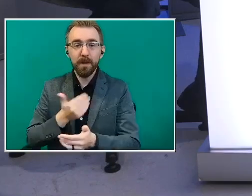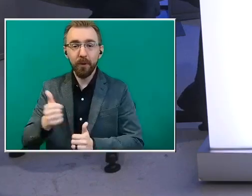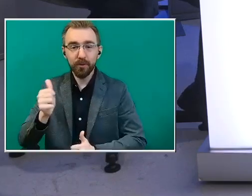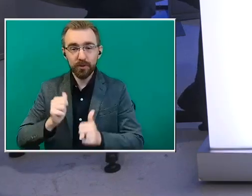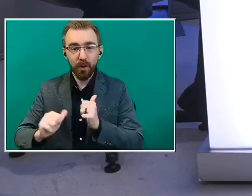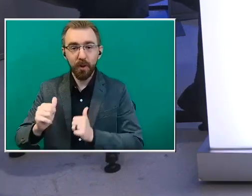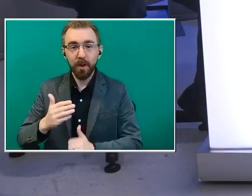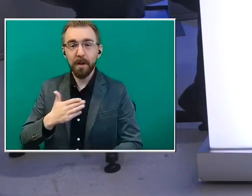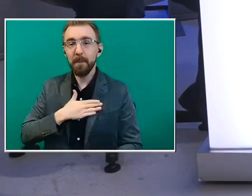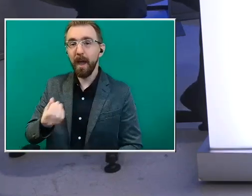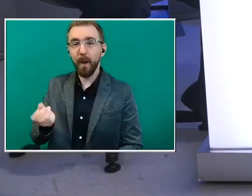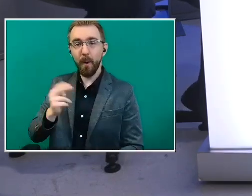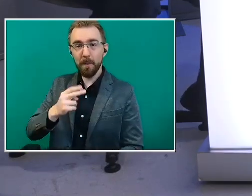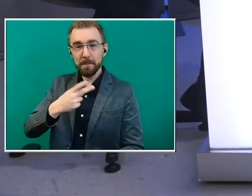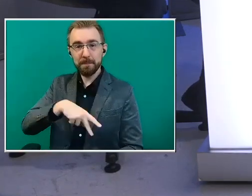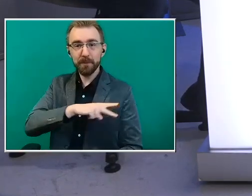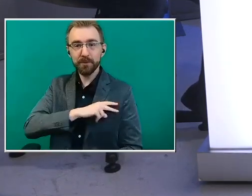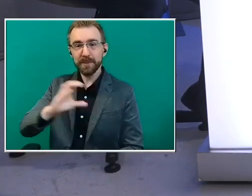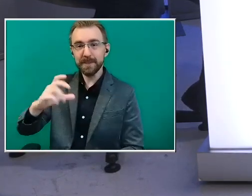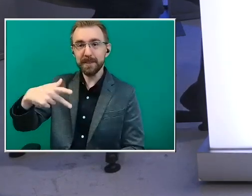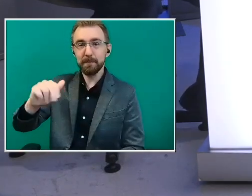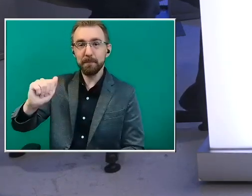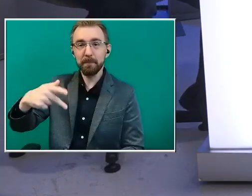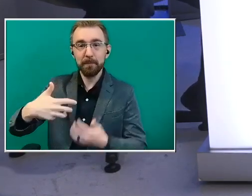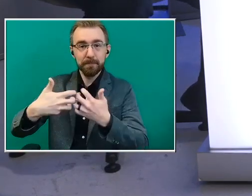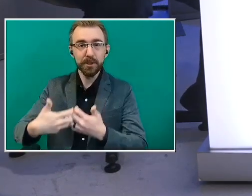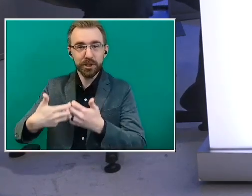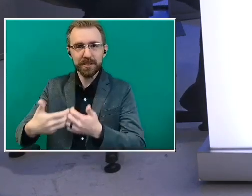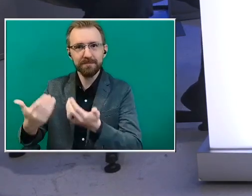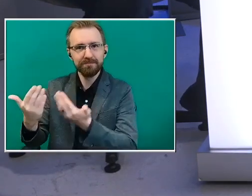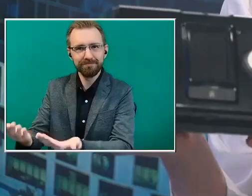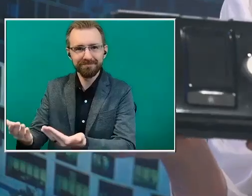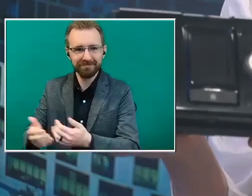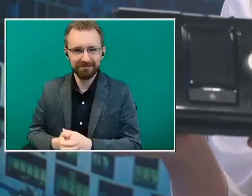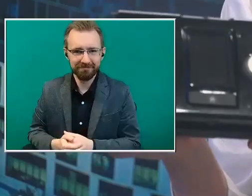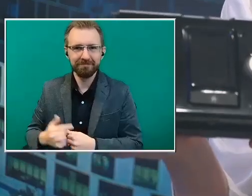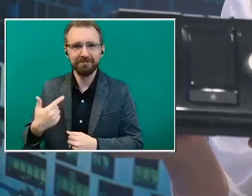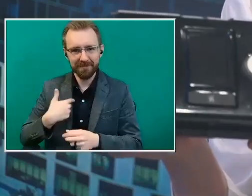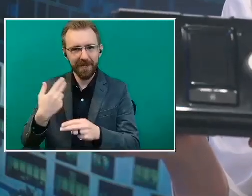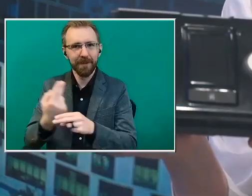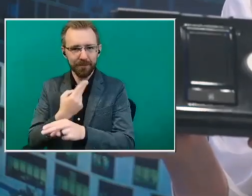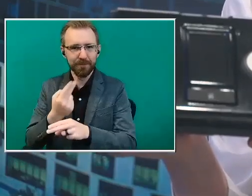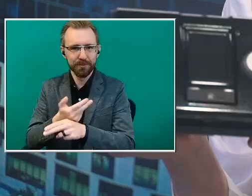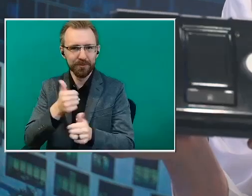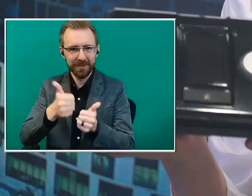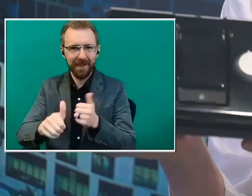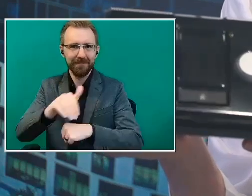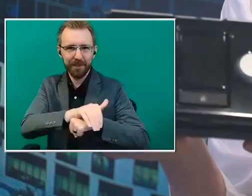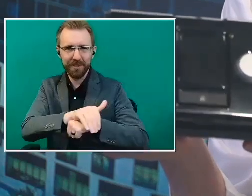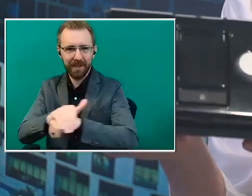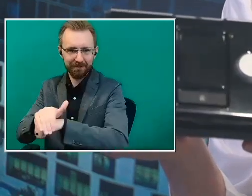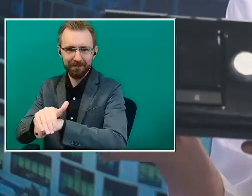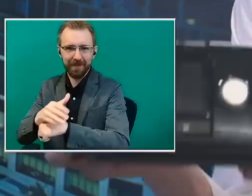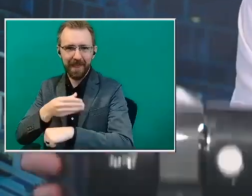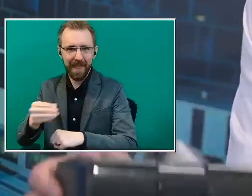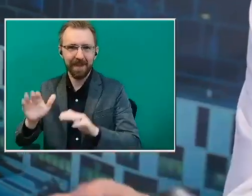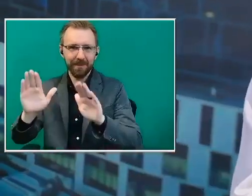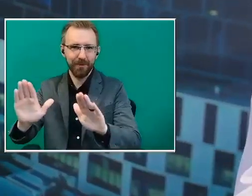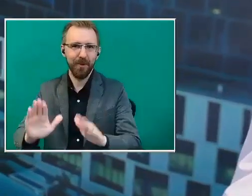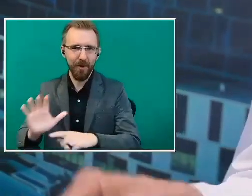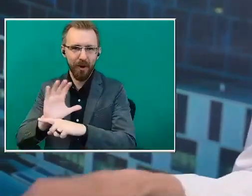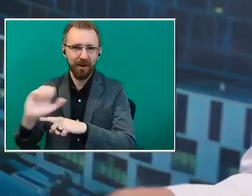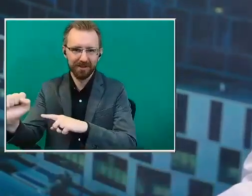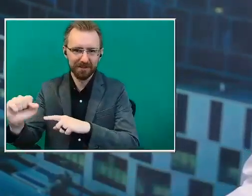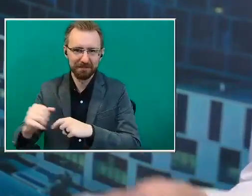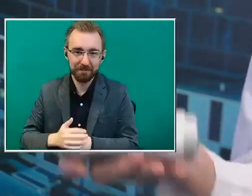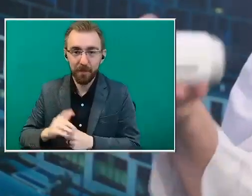personal CPAP machine, which I wear every night. And it's awesome. And when I travel,